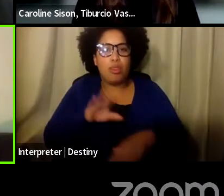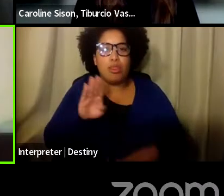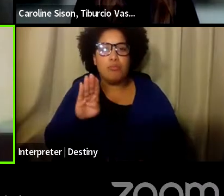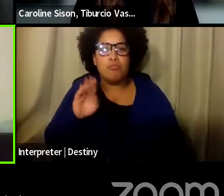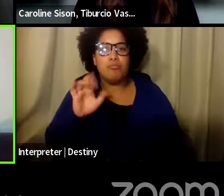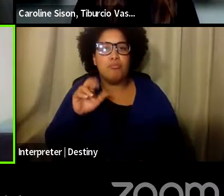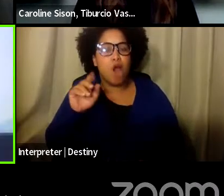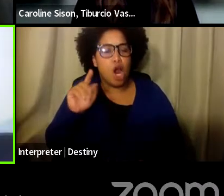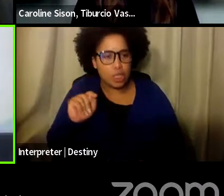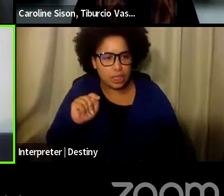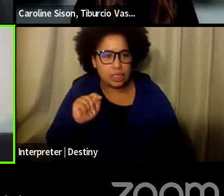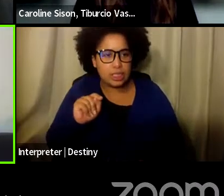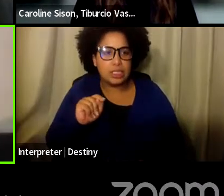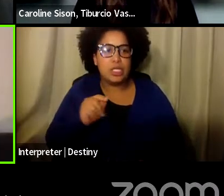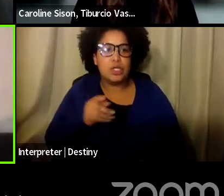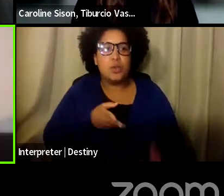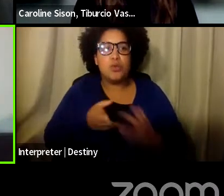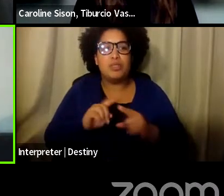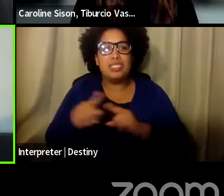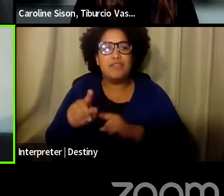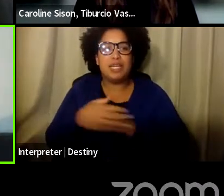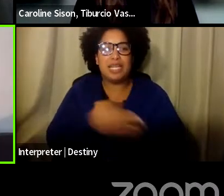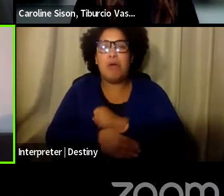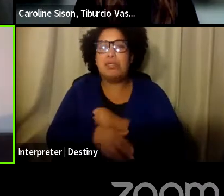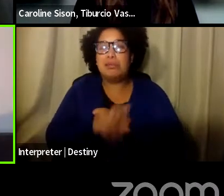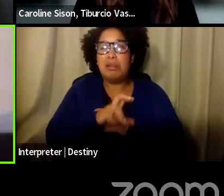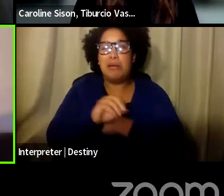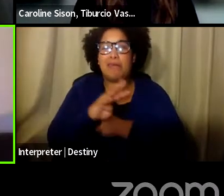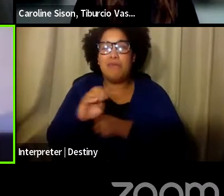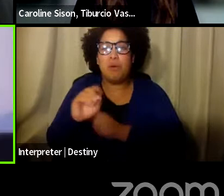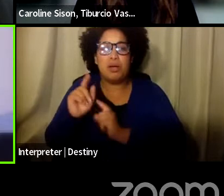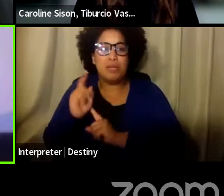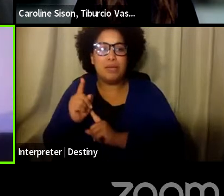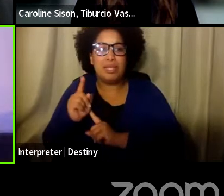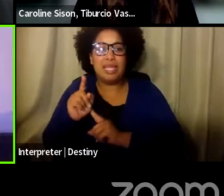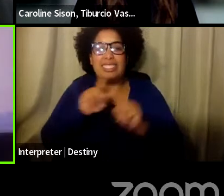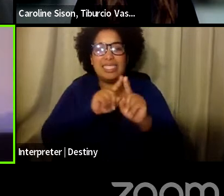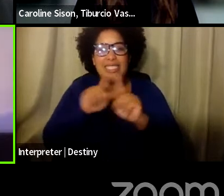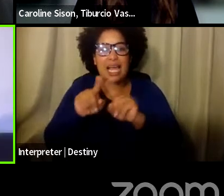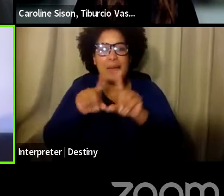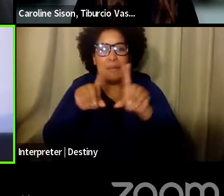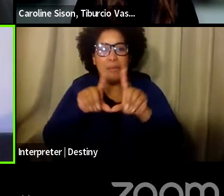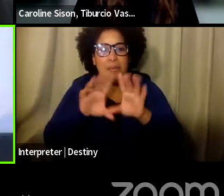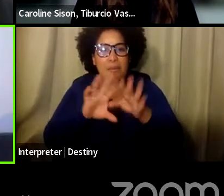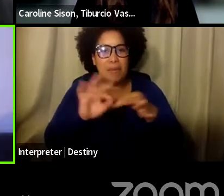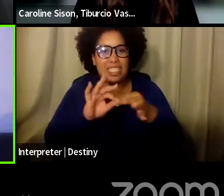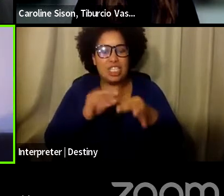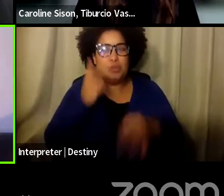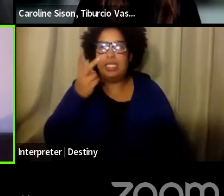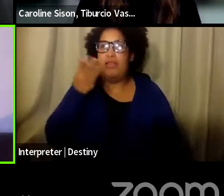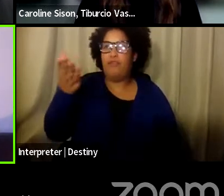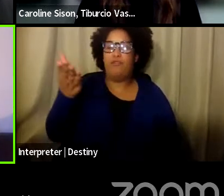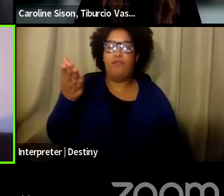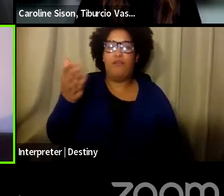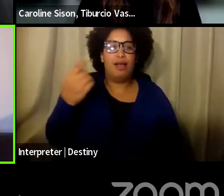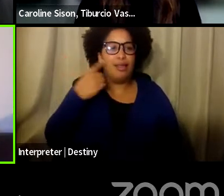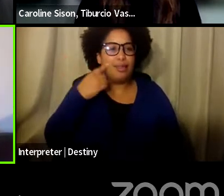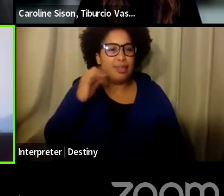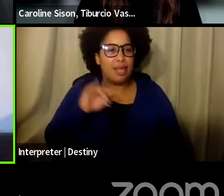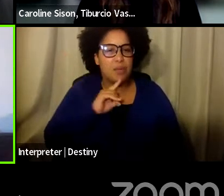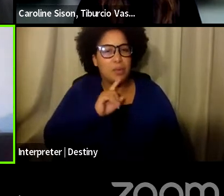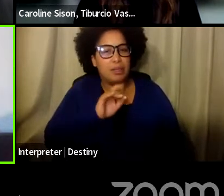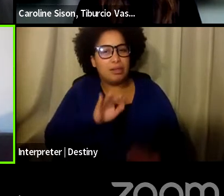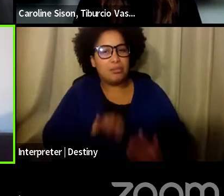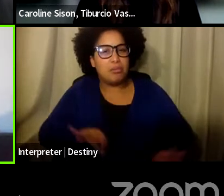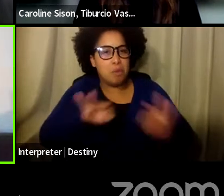counties, within 30, 40 minutes. But that same message is still appearing right there in front of them. And I think that's so